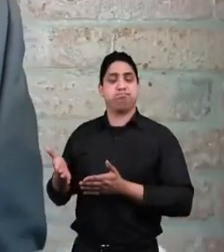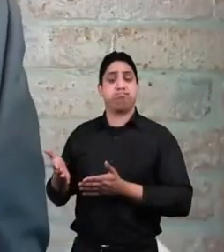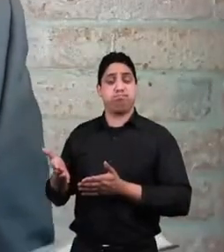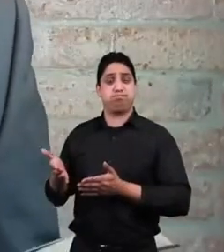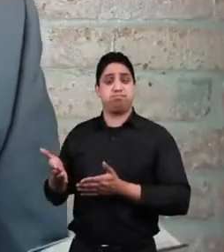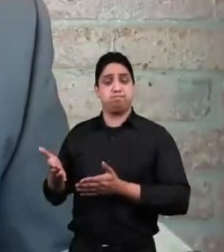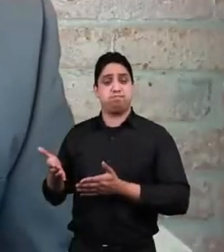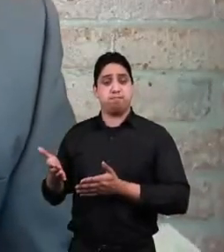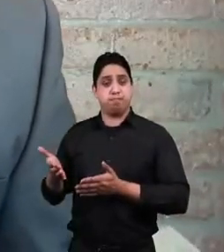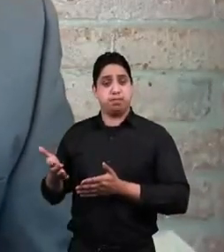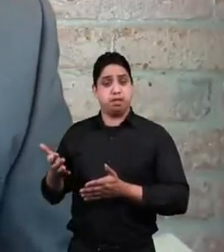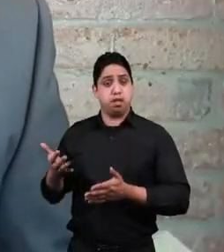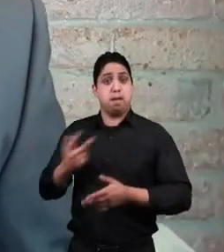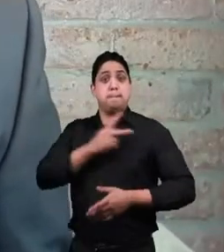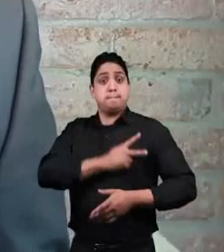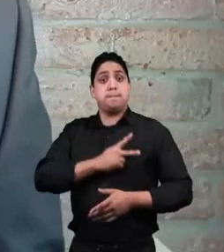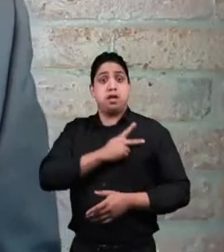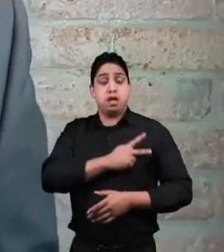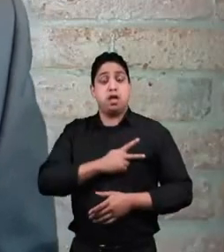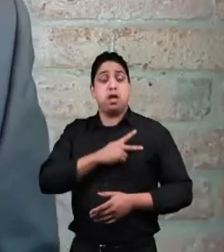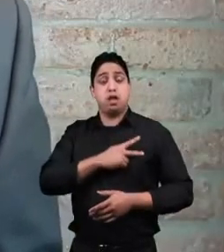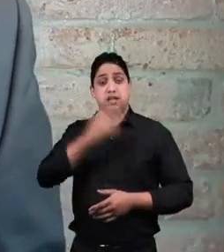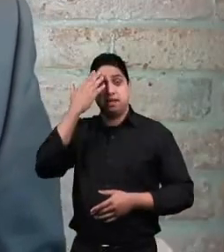a project.